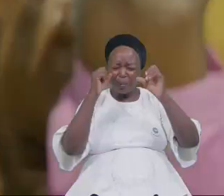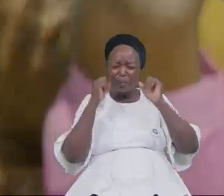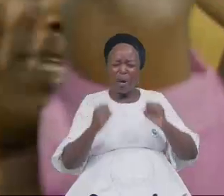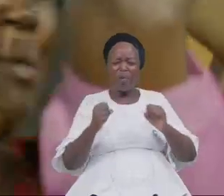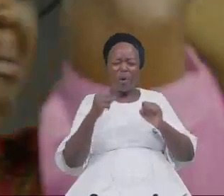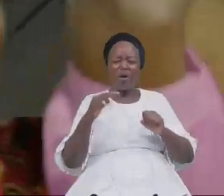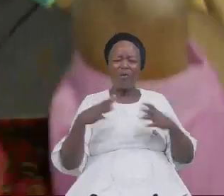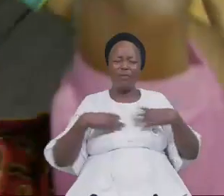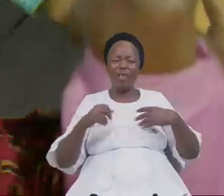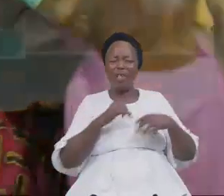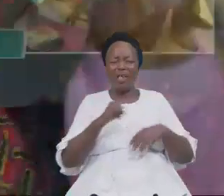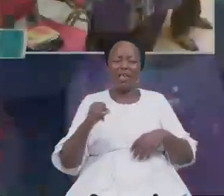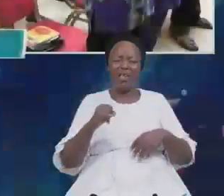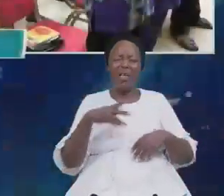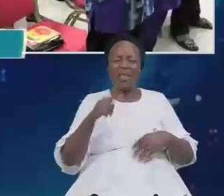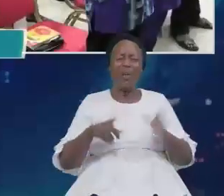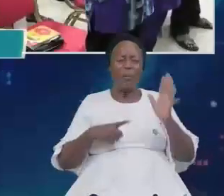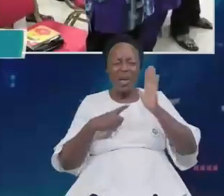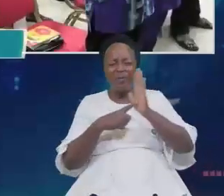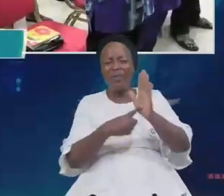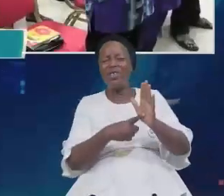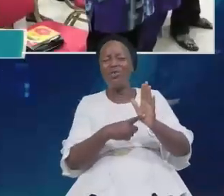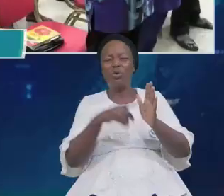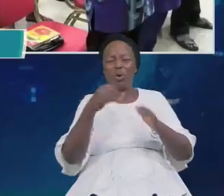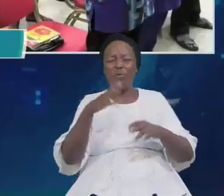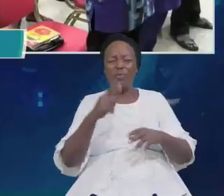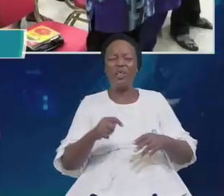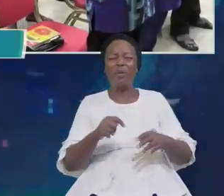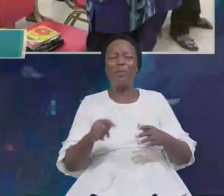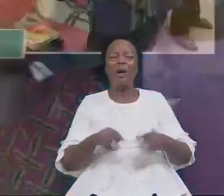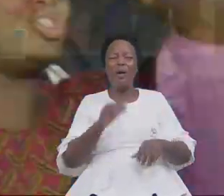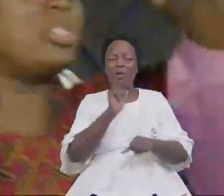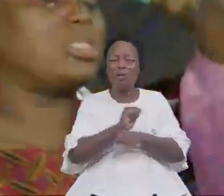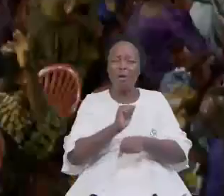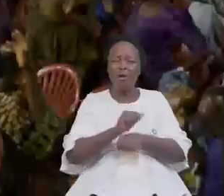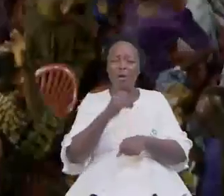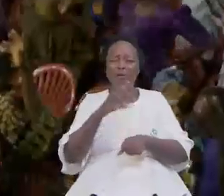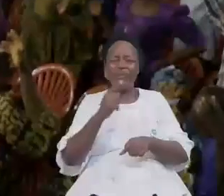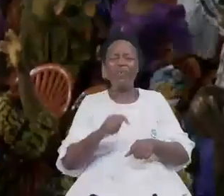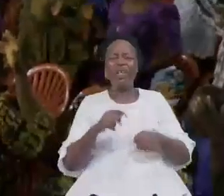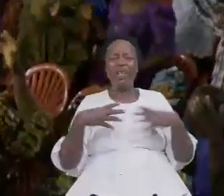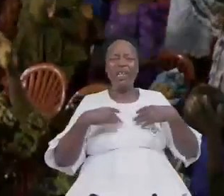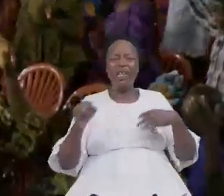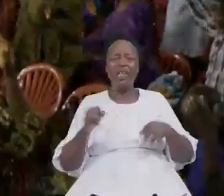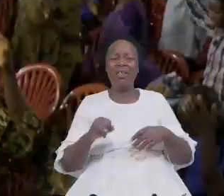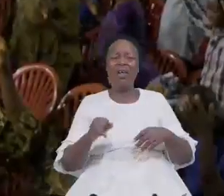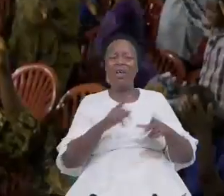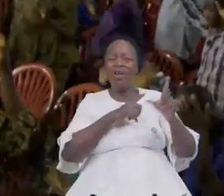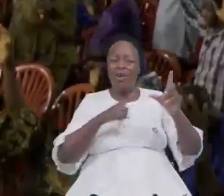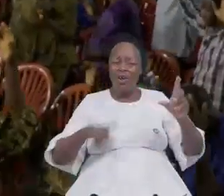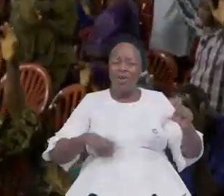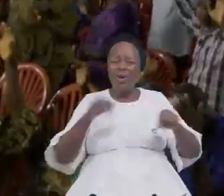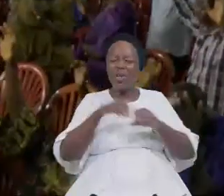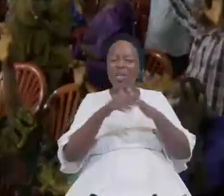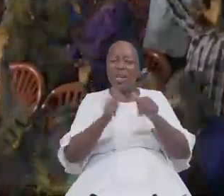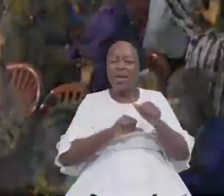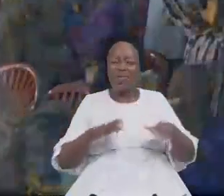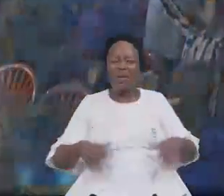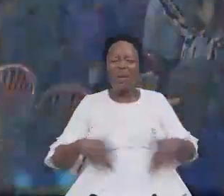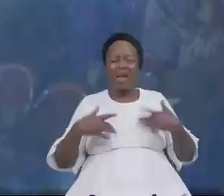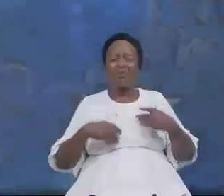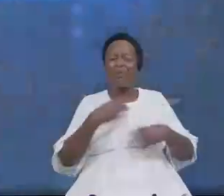healing, the manifestation of the performance of healing. Lord, in every life, make